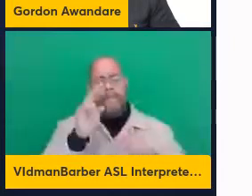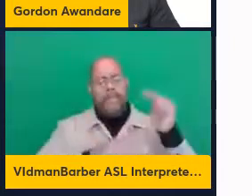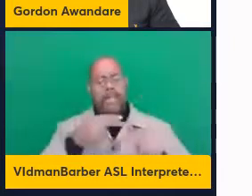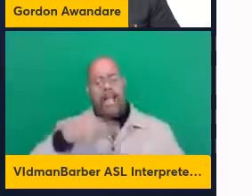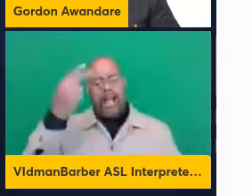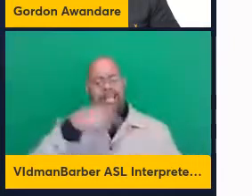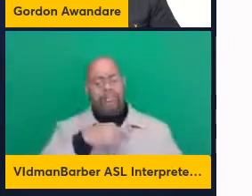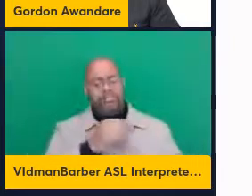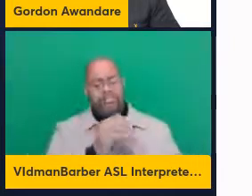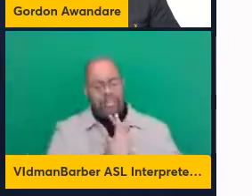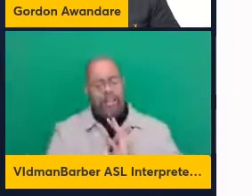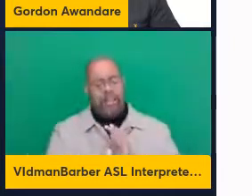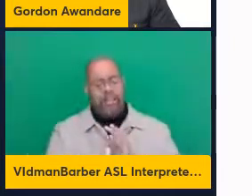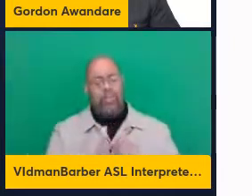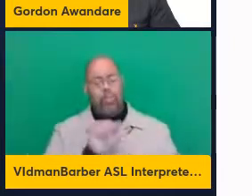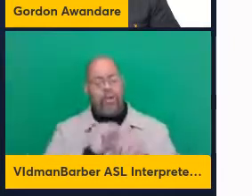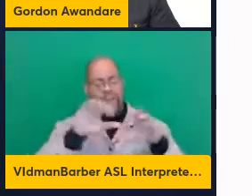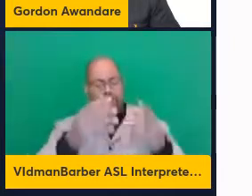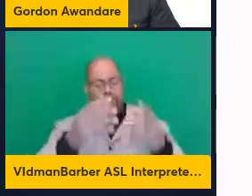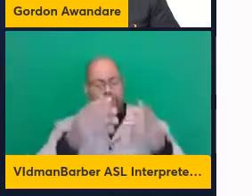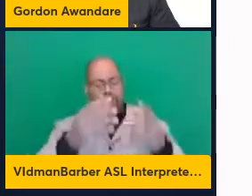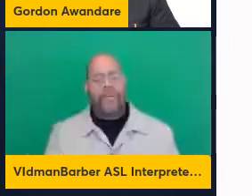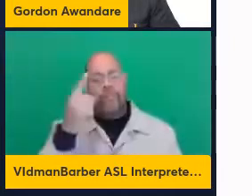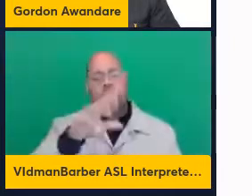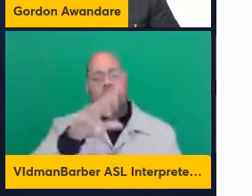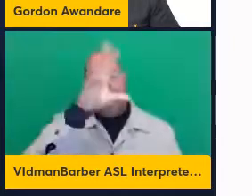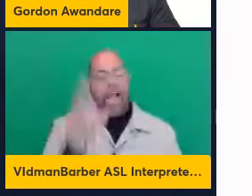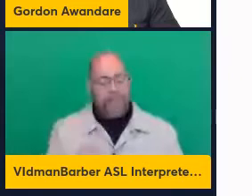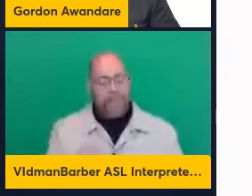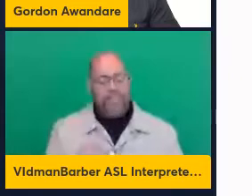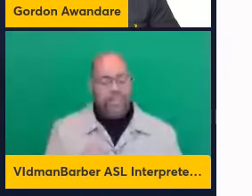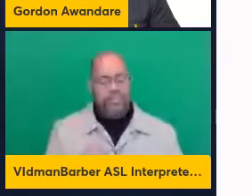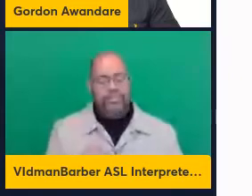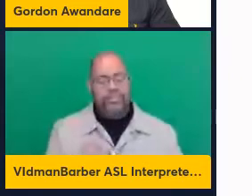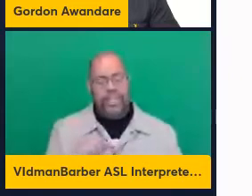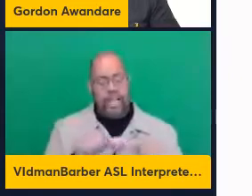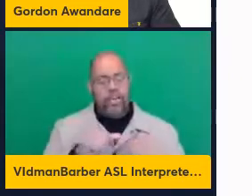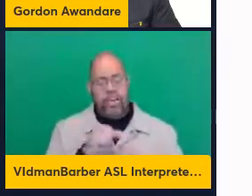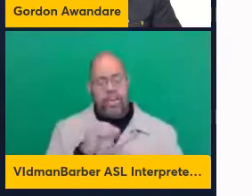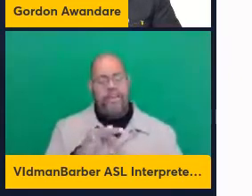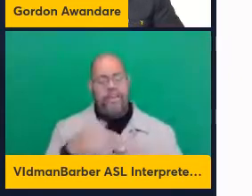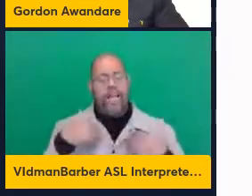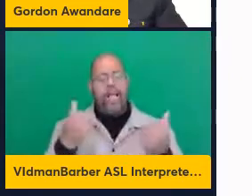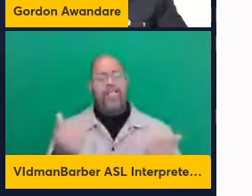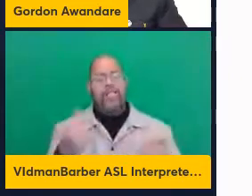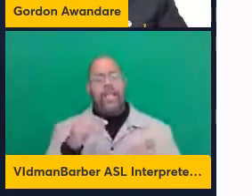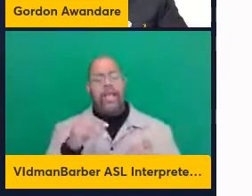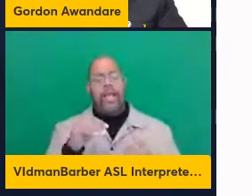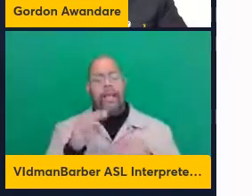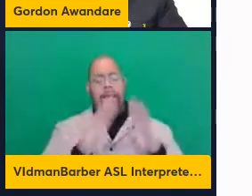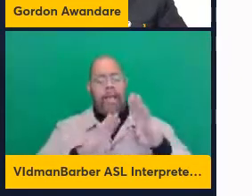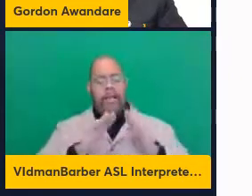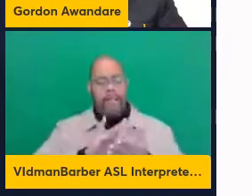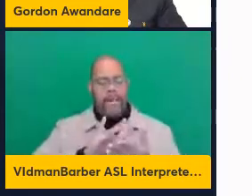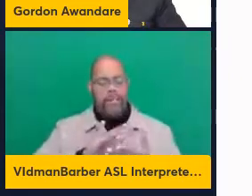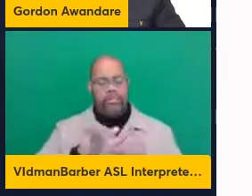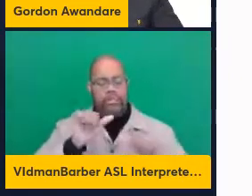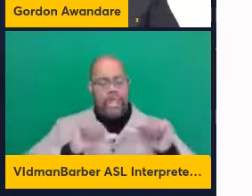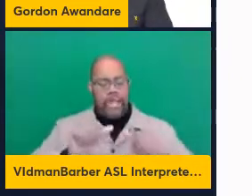skilled workforce for the African continent in the area of health and biomedical science.